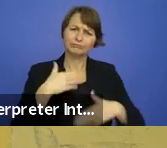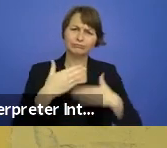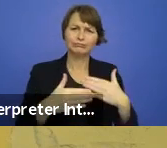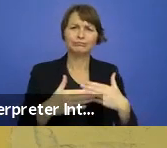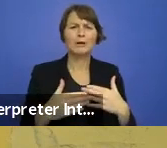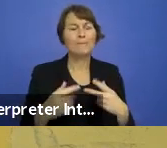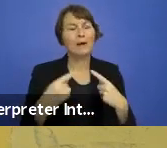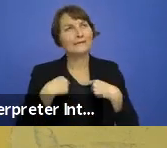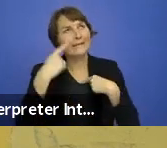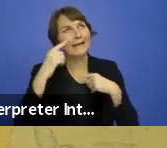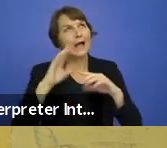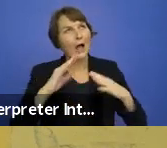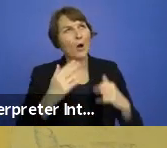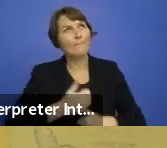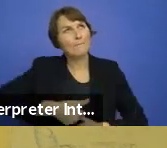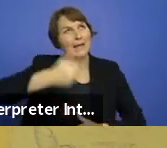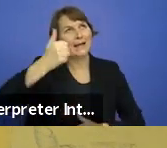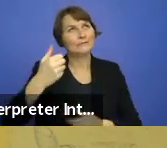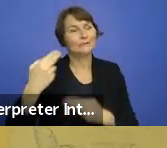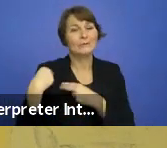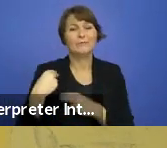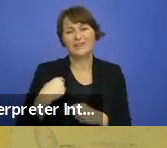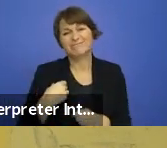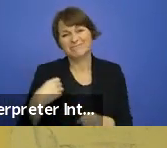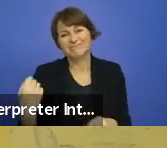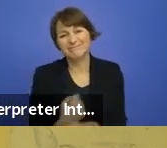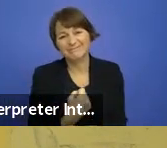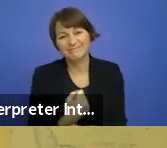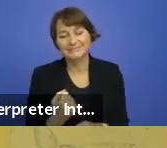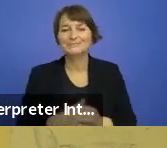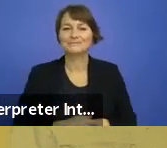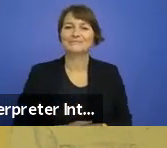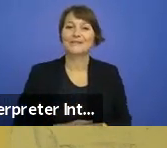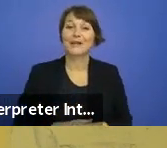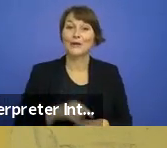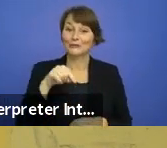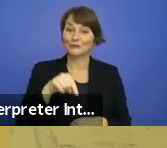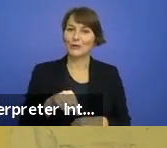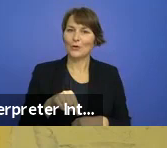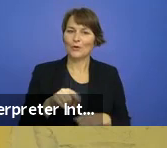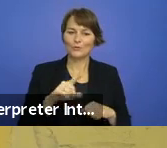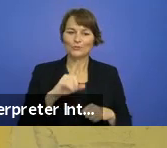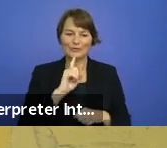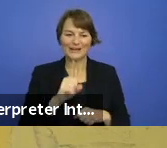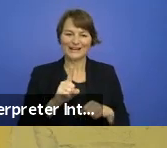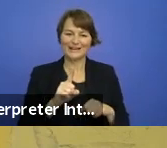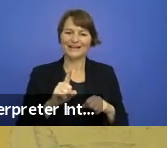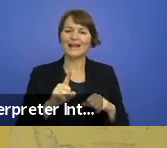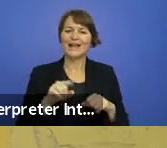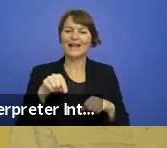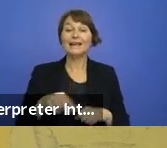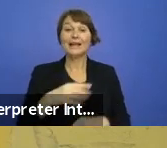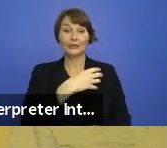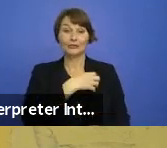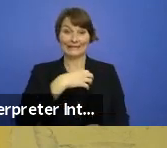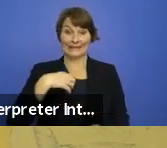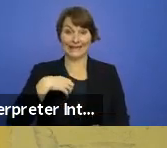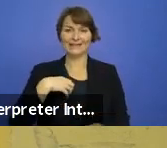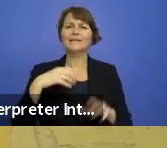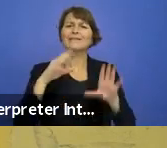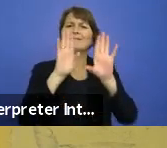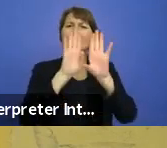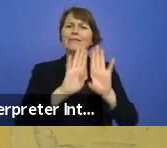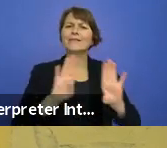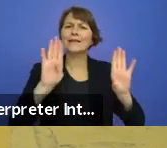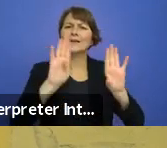Schade ist es dennoch, sehr, sehr schade. Das Stadtschauspiel ist nicht nur virtuell ein hervorragender Gastgeber. Ich